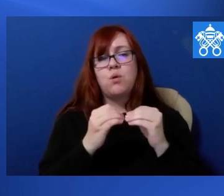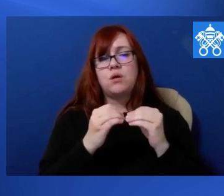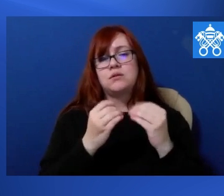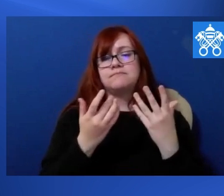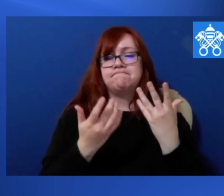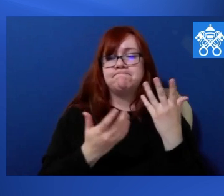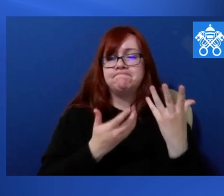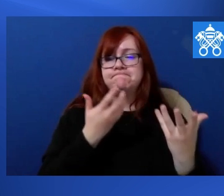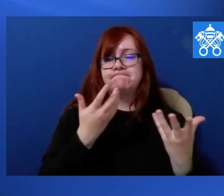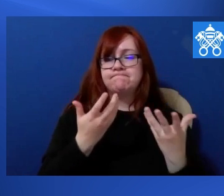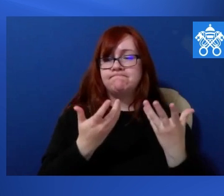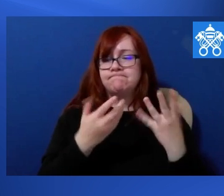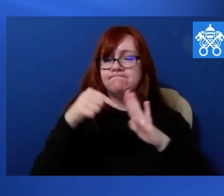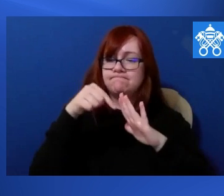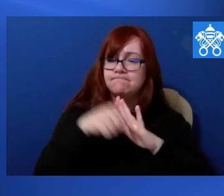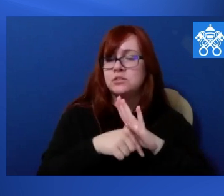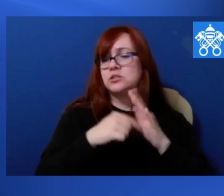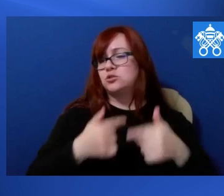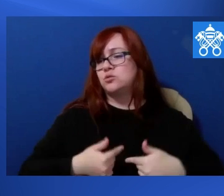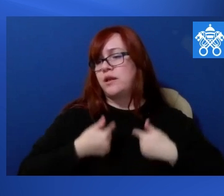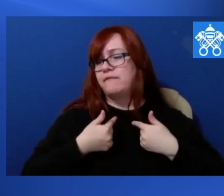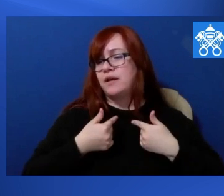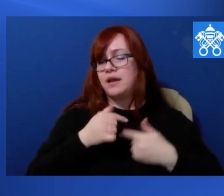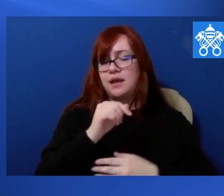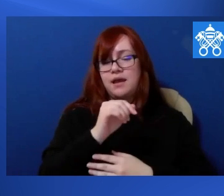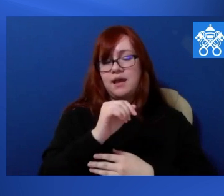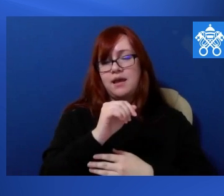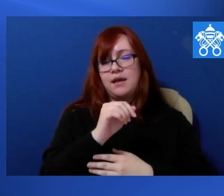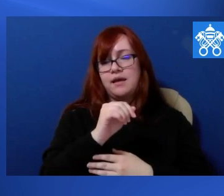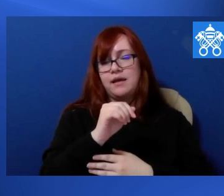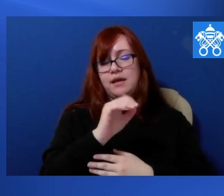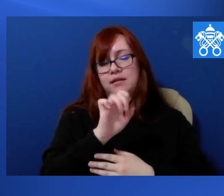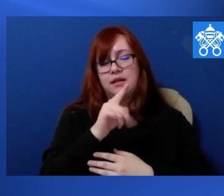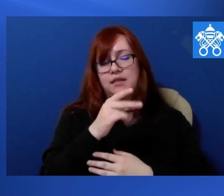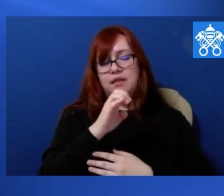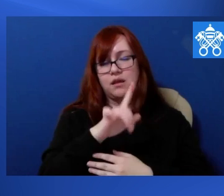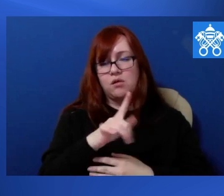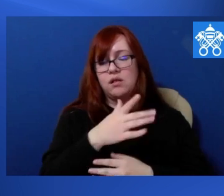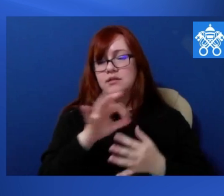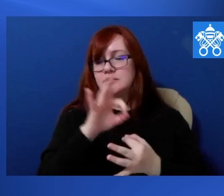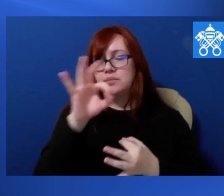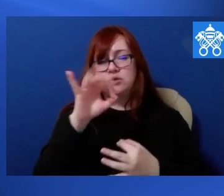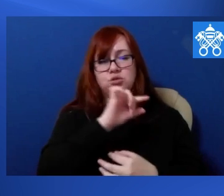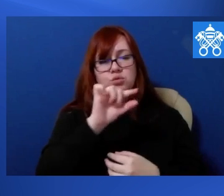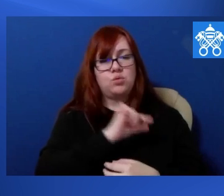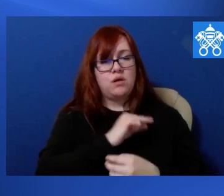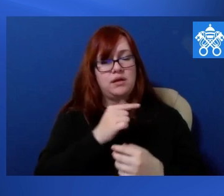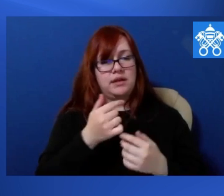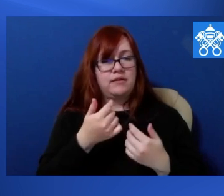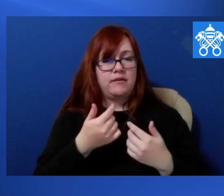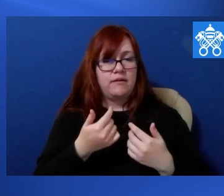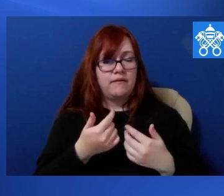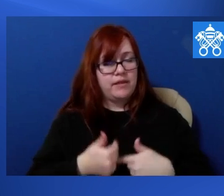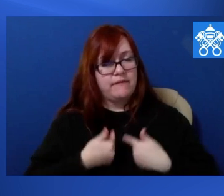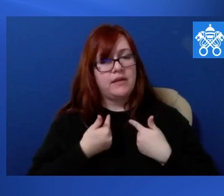life, in an ethical and spiritual quality of living together. And so the question can